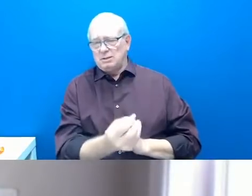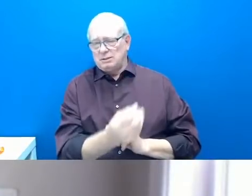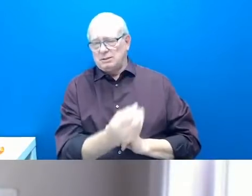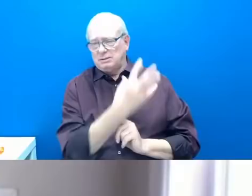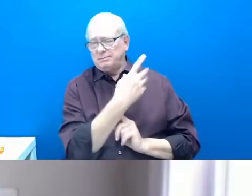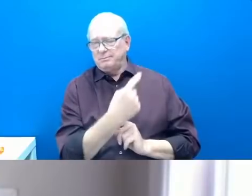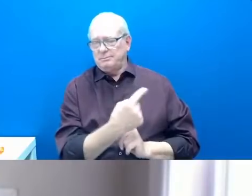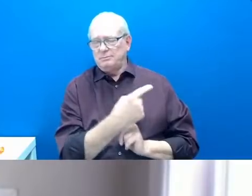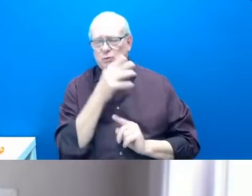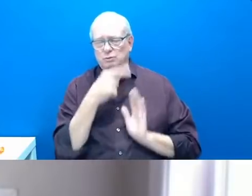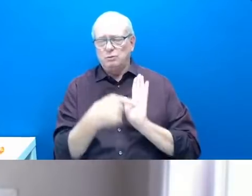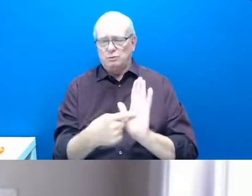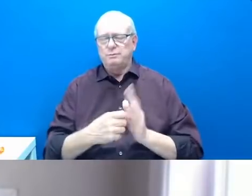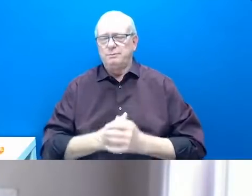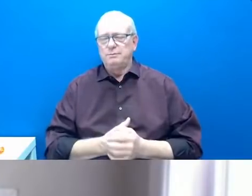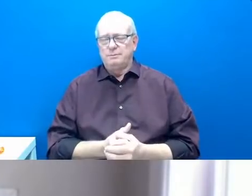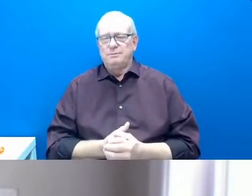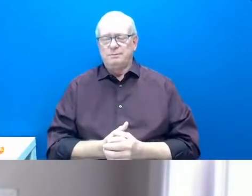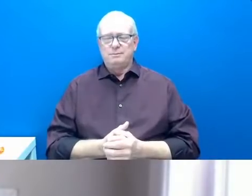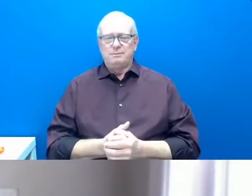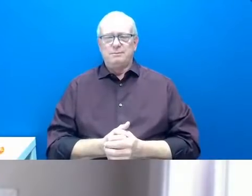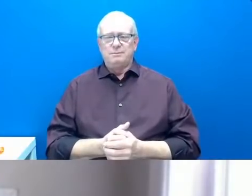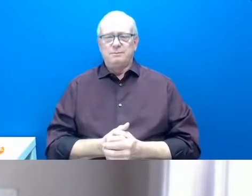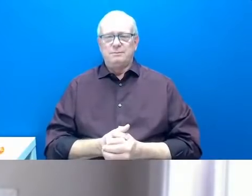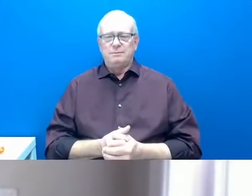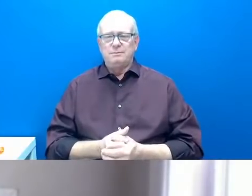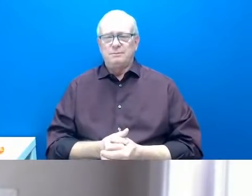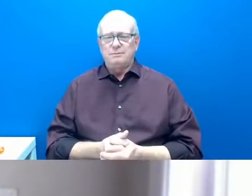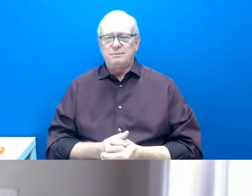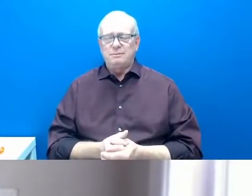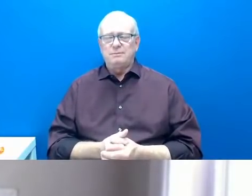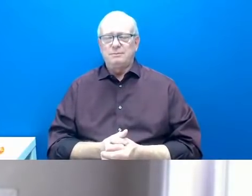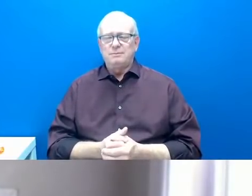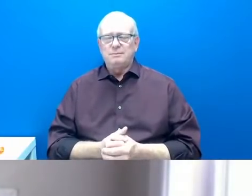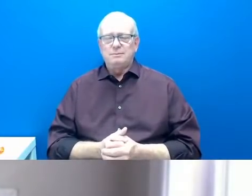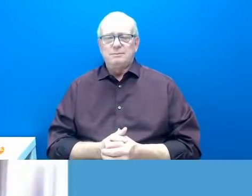of outline what the issues are here.